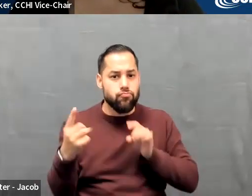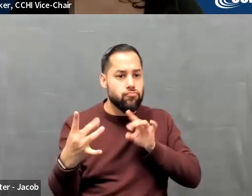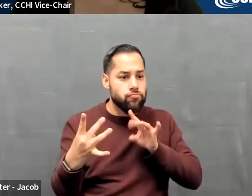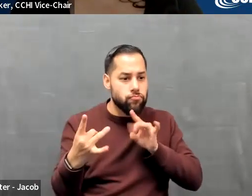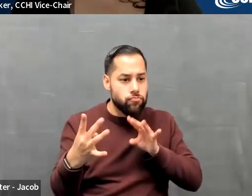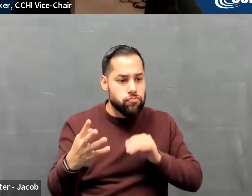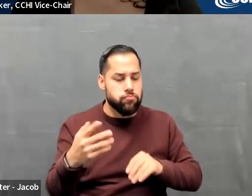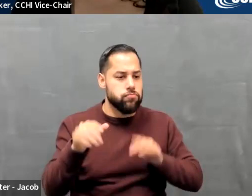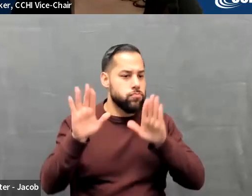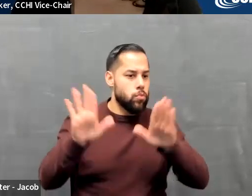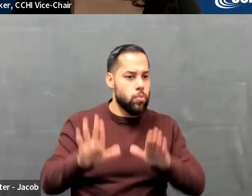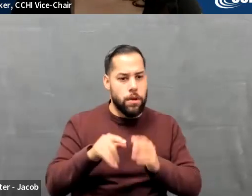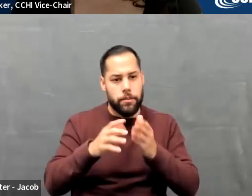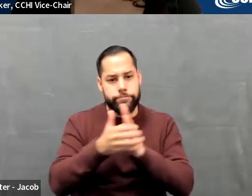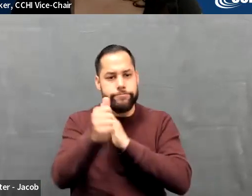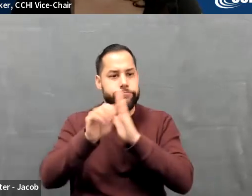great way to build your skills.